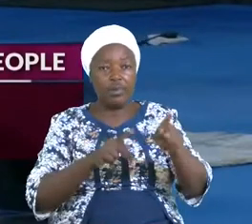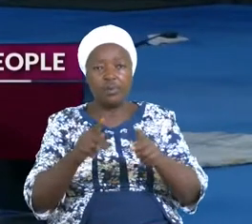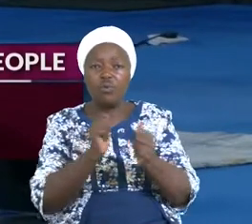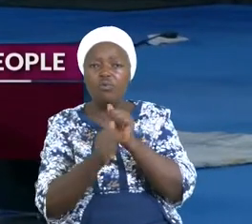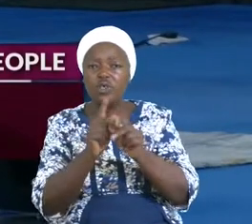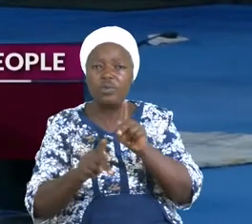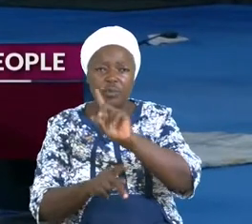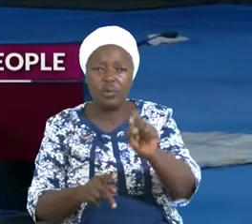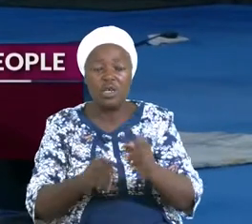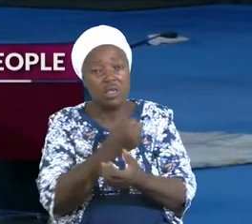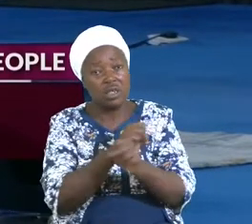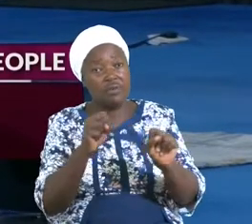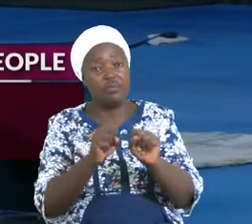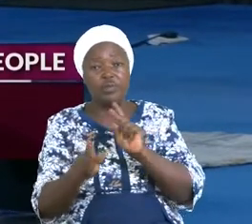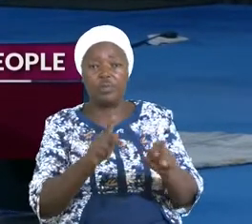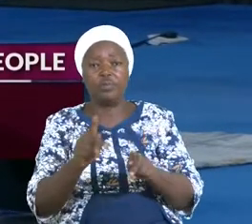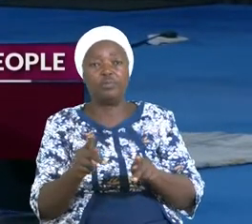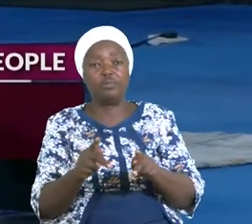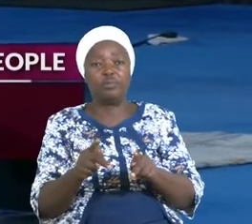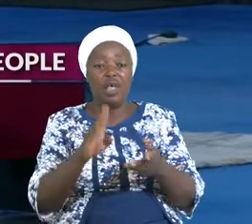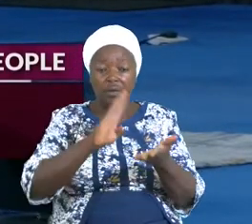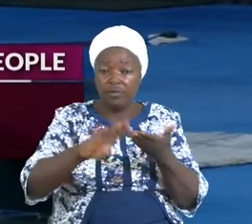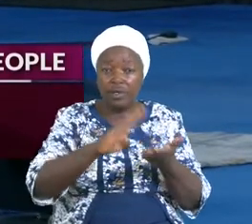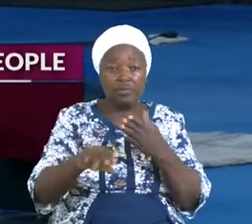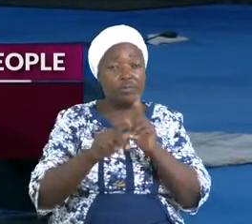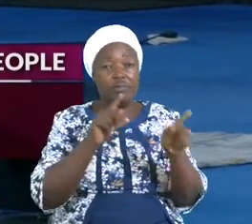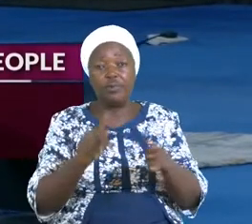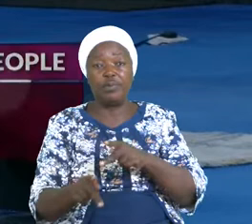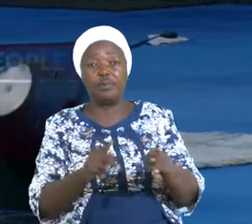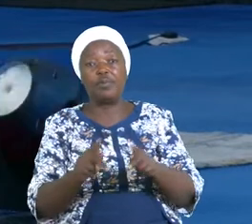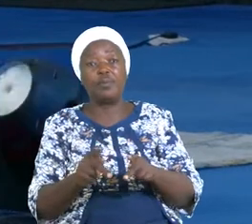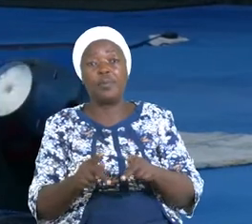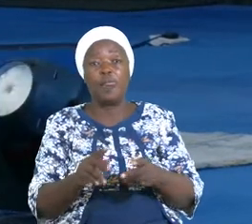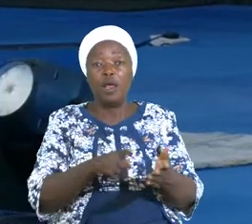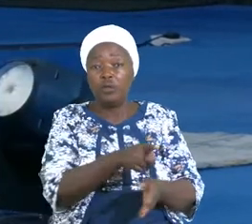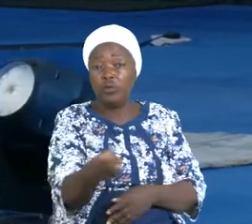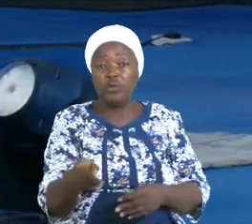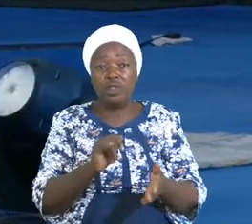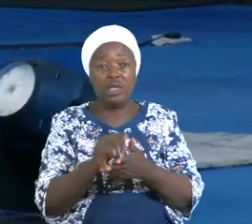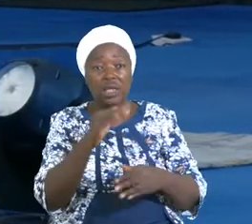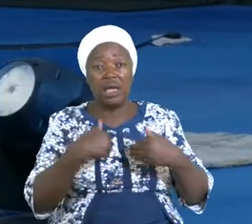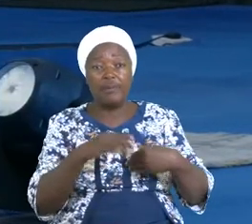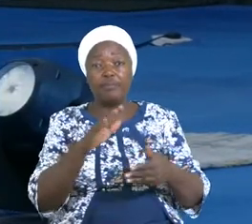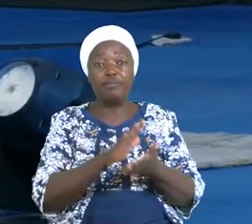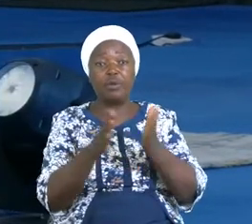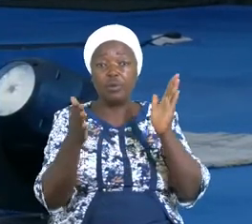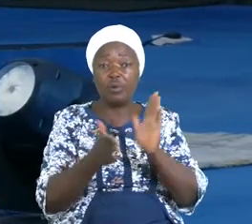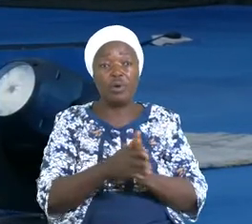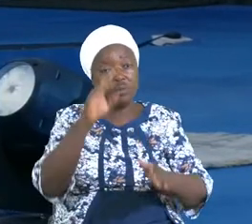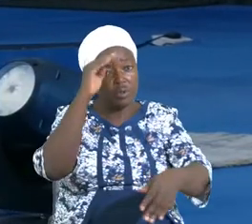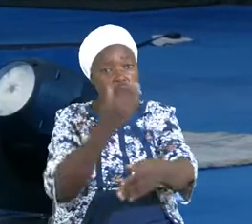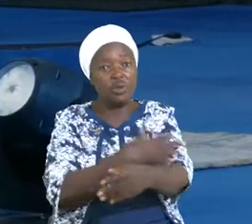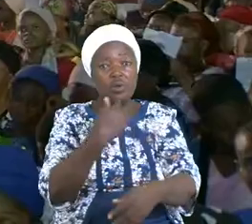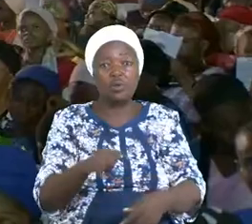Saved people, pardoned people, those who have become the sons of God, that he